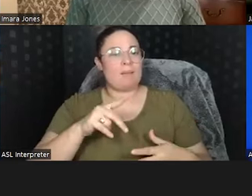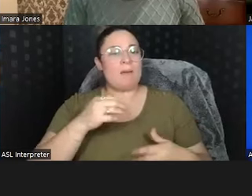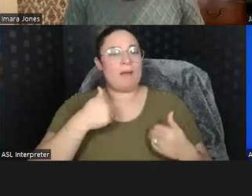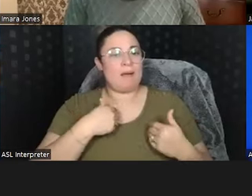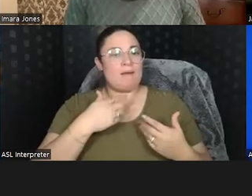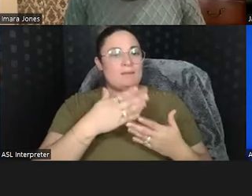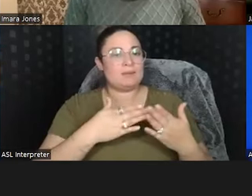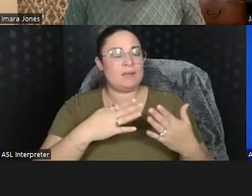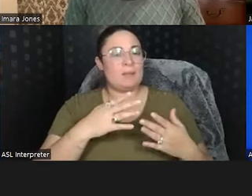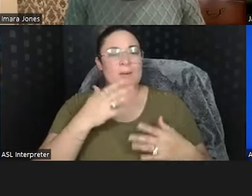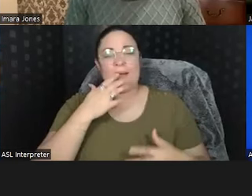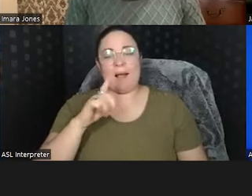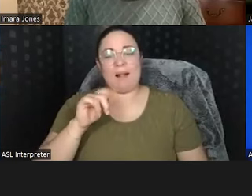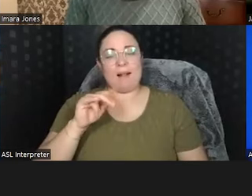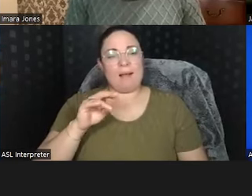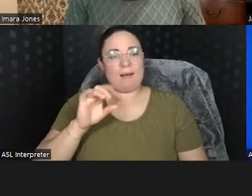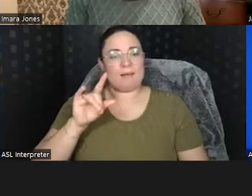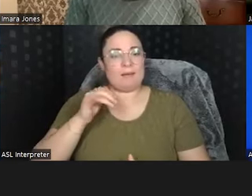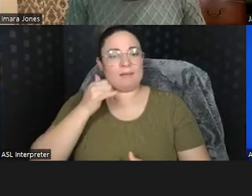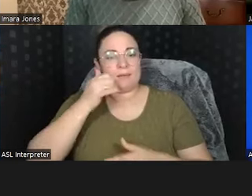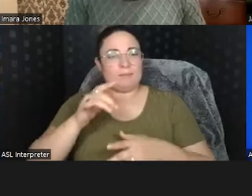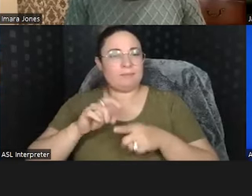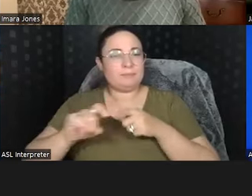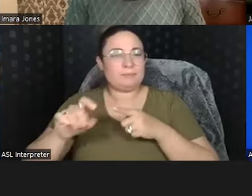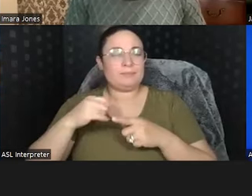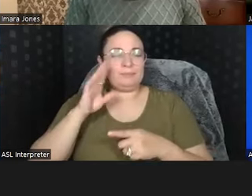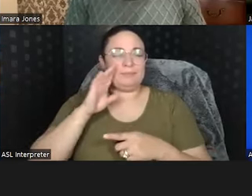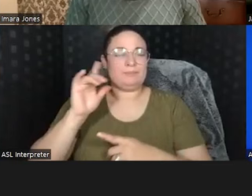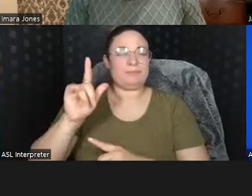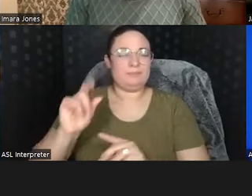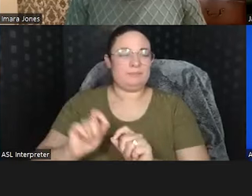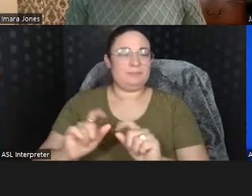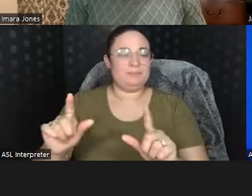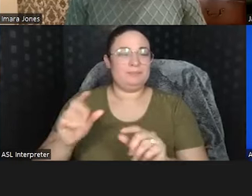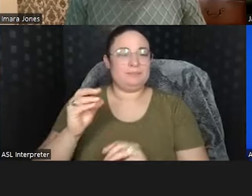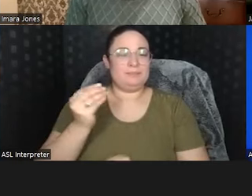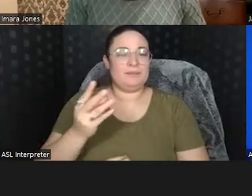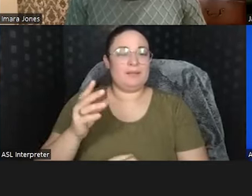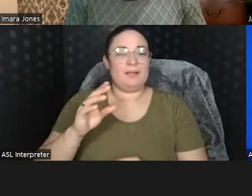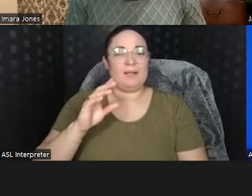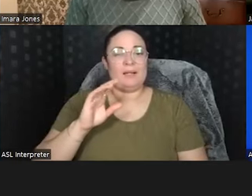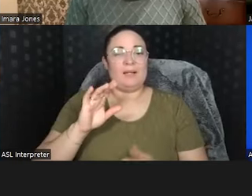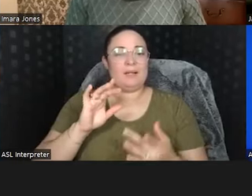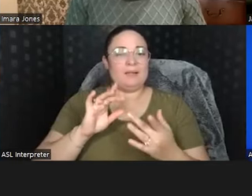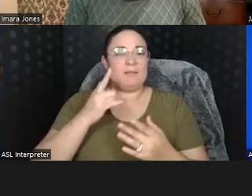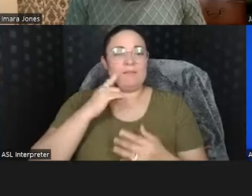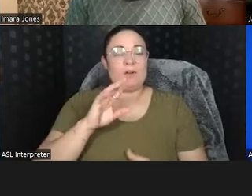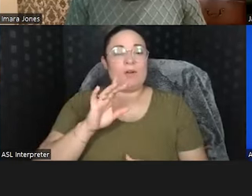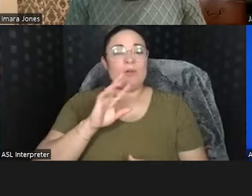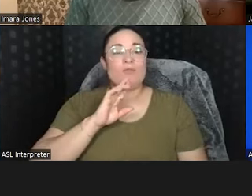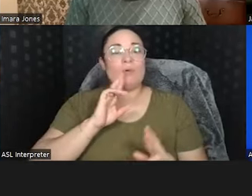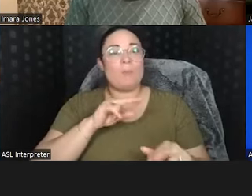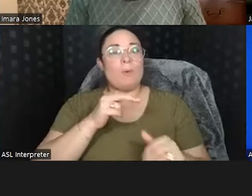can reach out, and I'll have that later on, like trans hotline to report any type